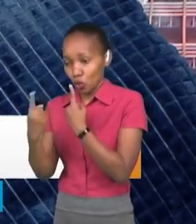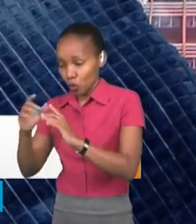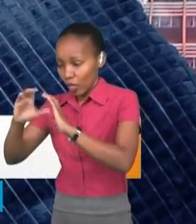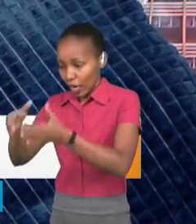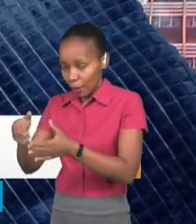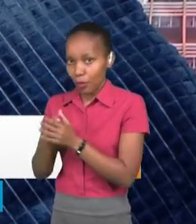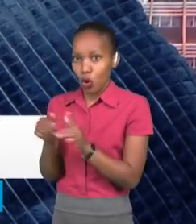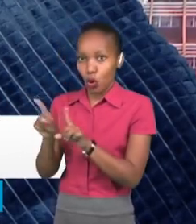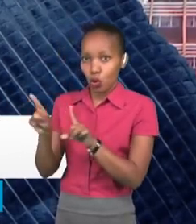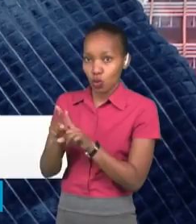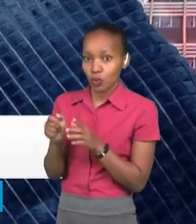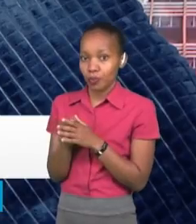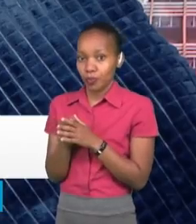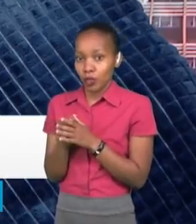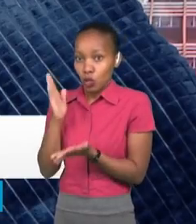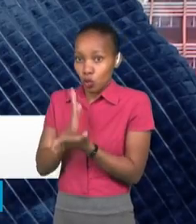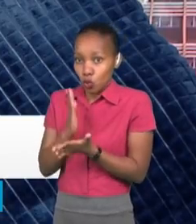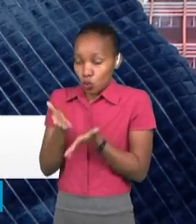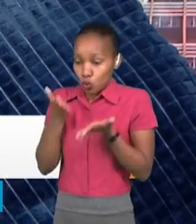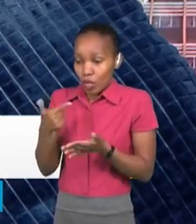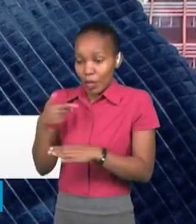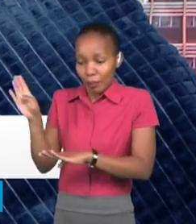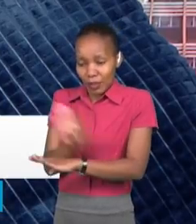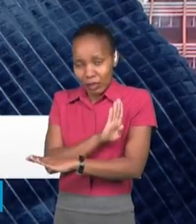as well. Yeah. And in fact, today I'll be busy